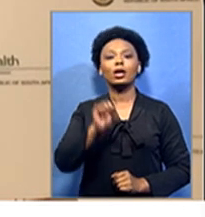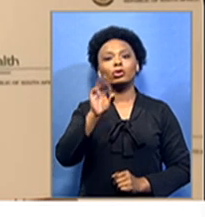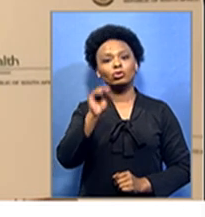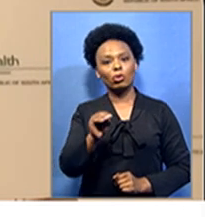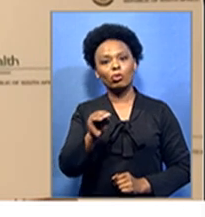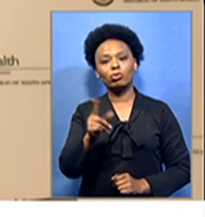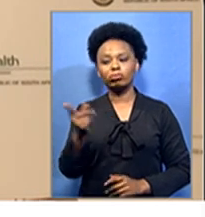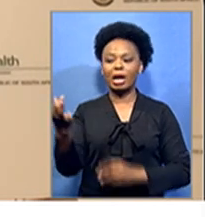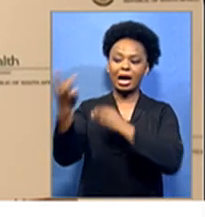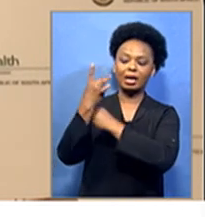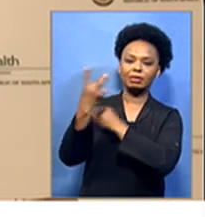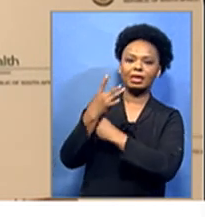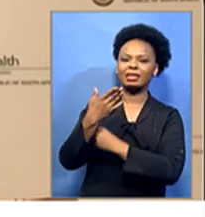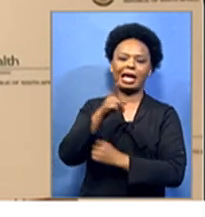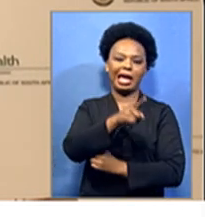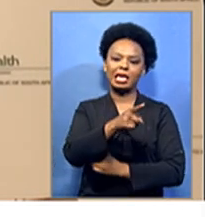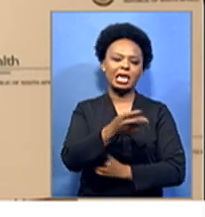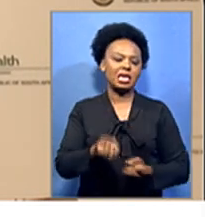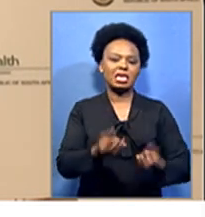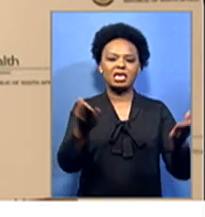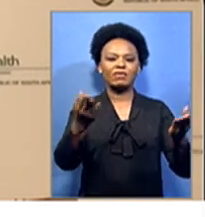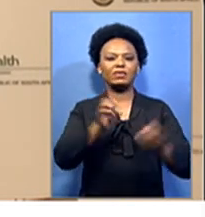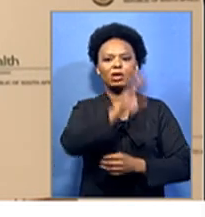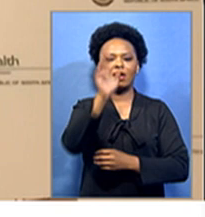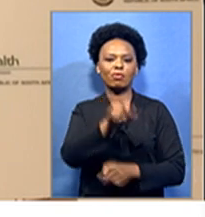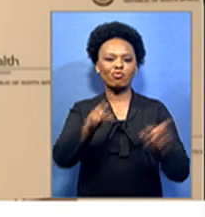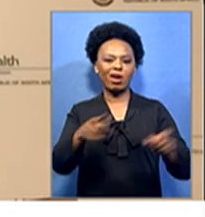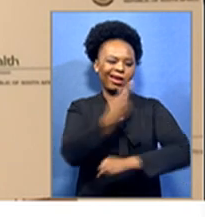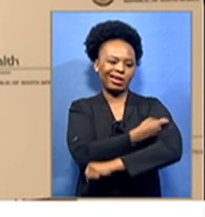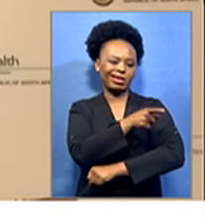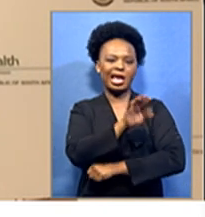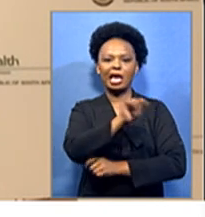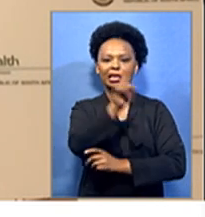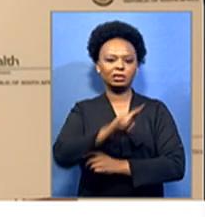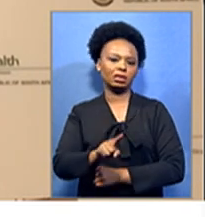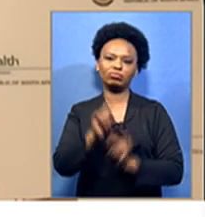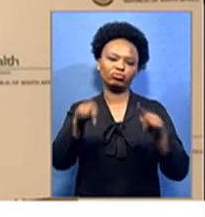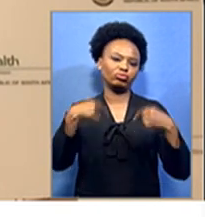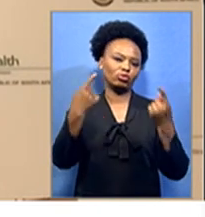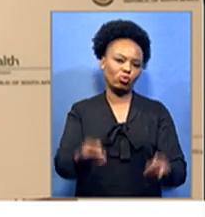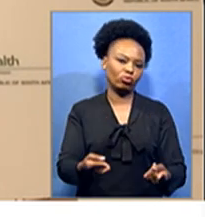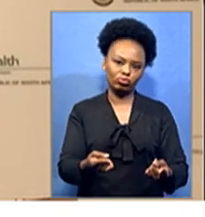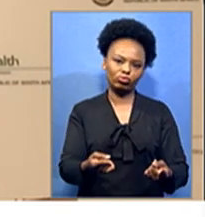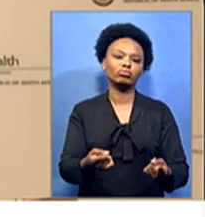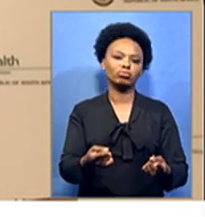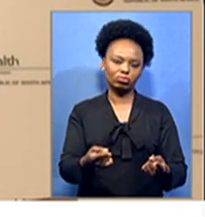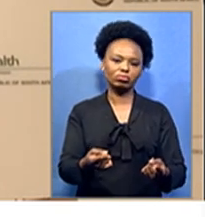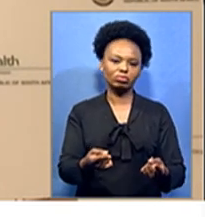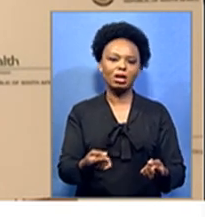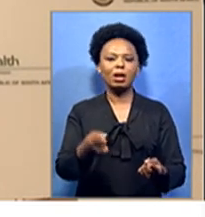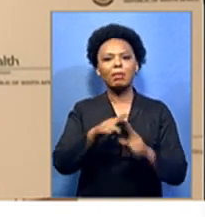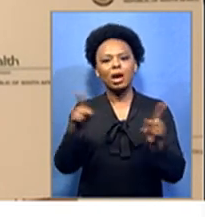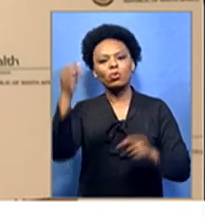let's not give that, because our variant in South Africa is different. Even though WHO has said with the other variants, they can give